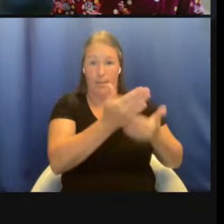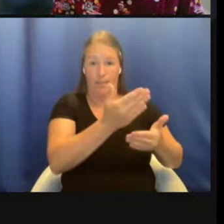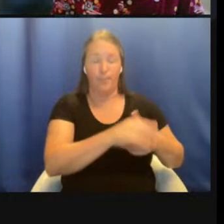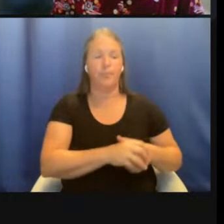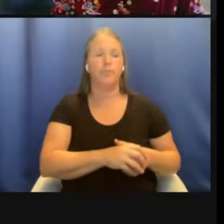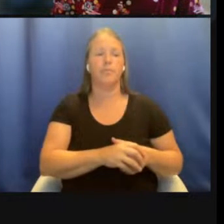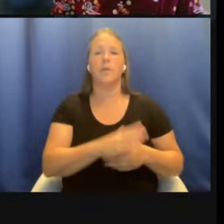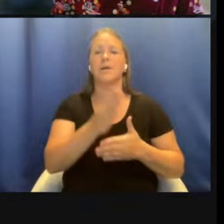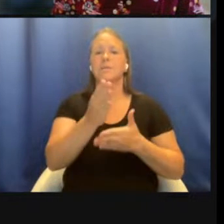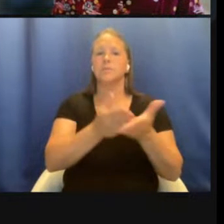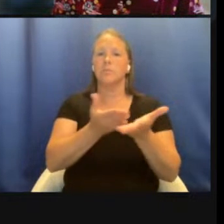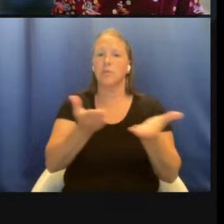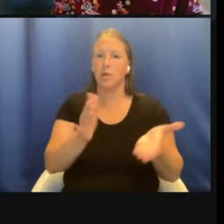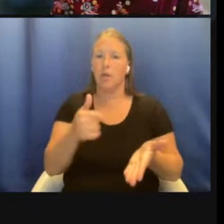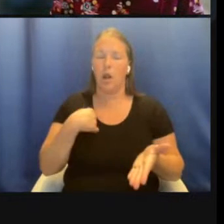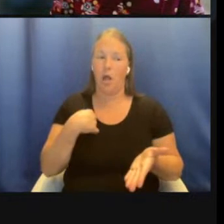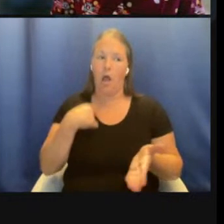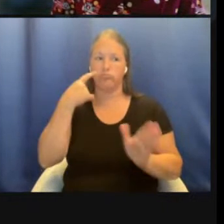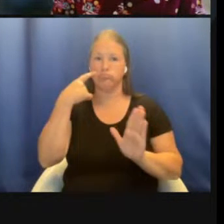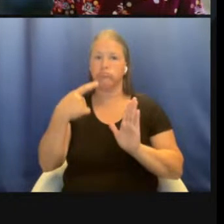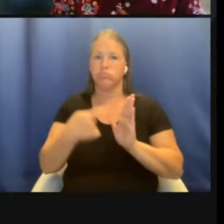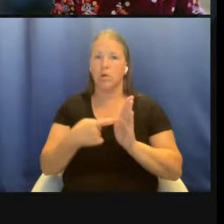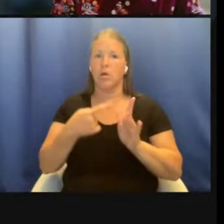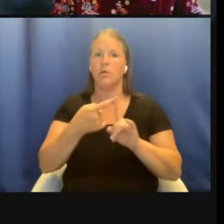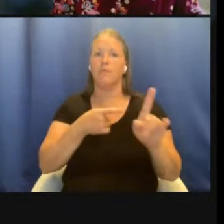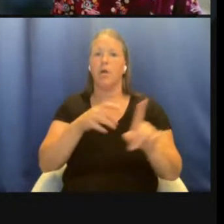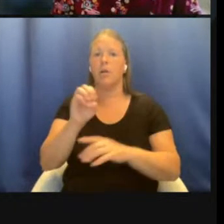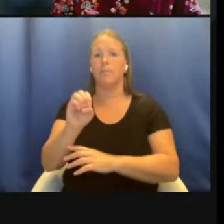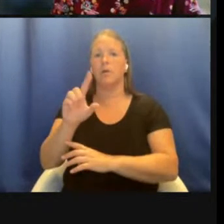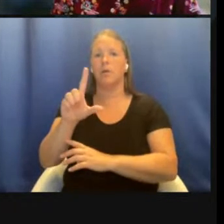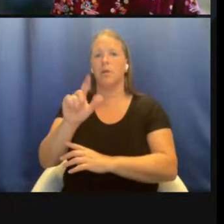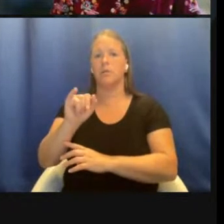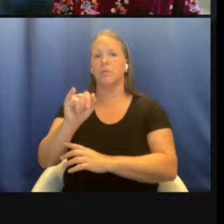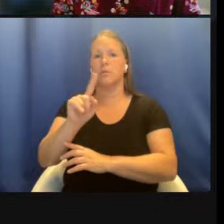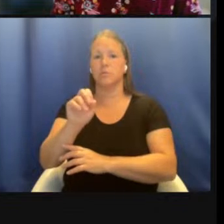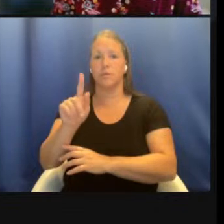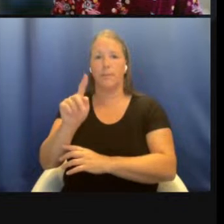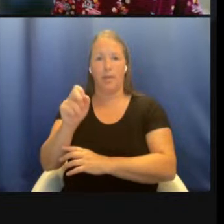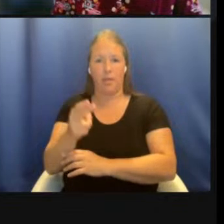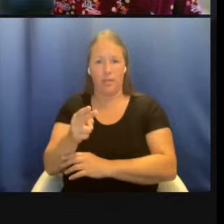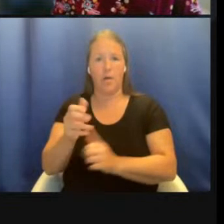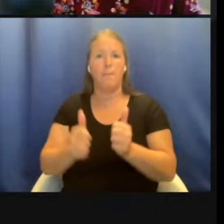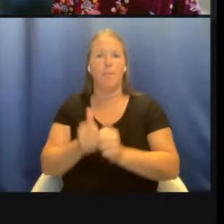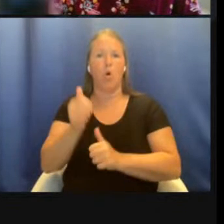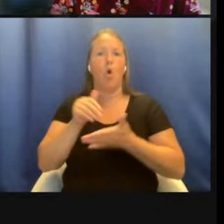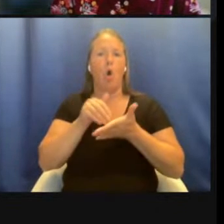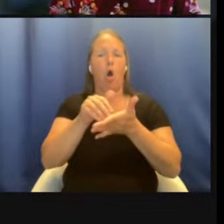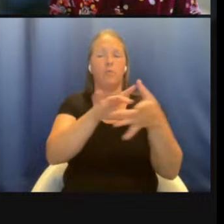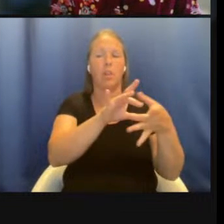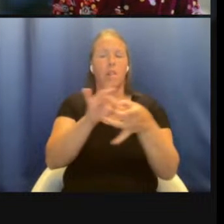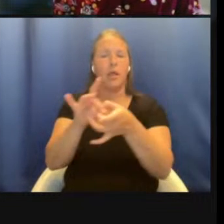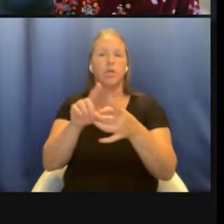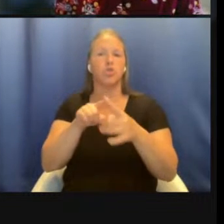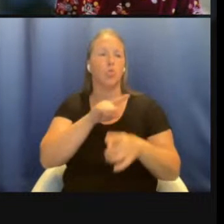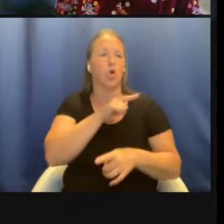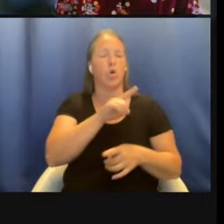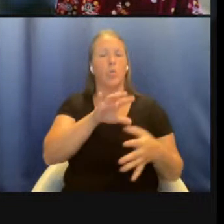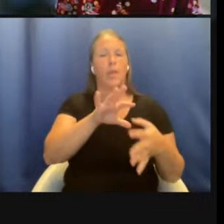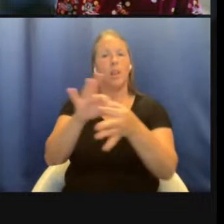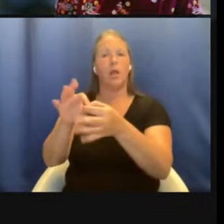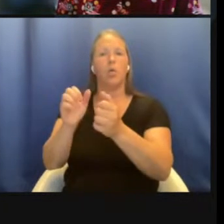a gift from a woman that is most often associated with her friendship with Robert E. Lee, who also was a great